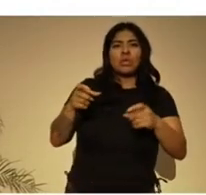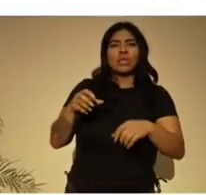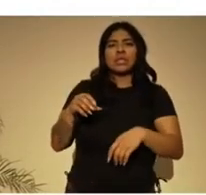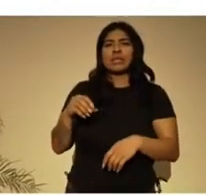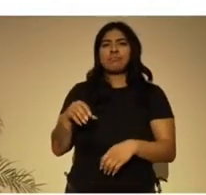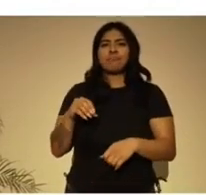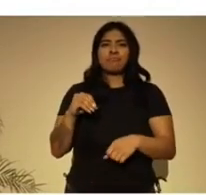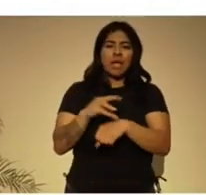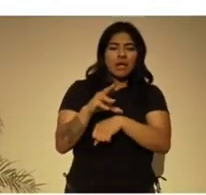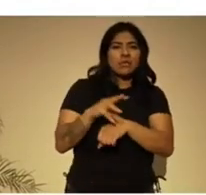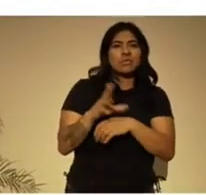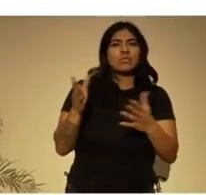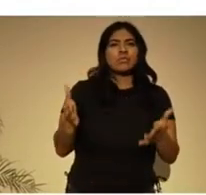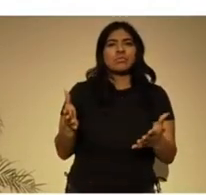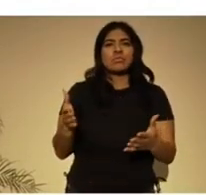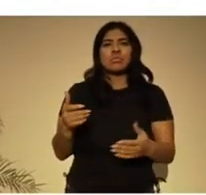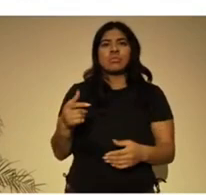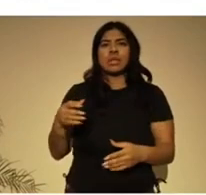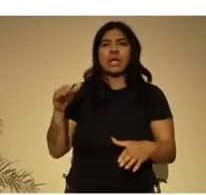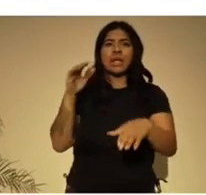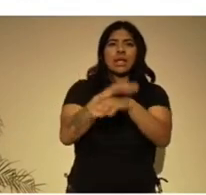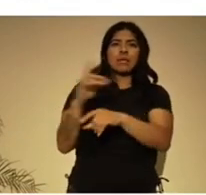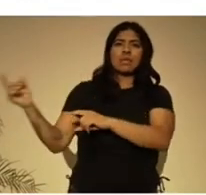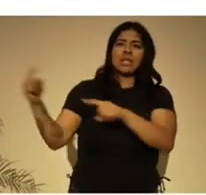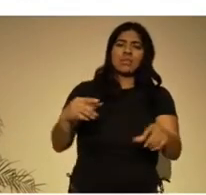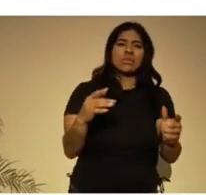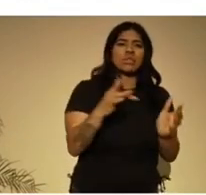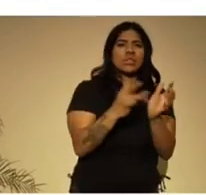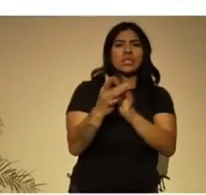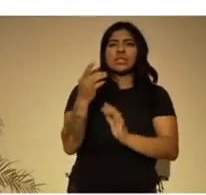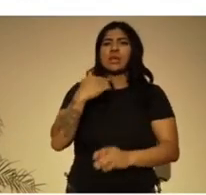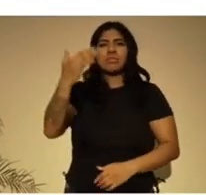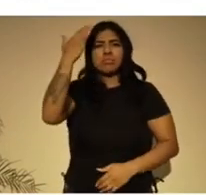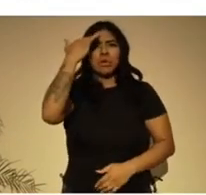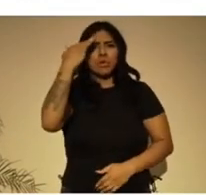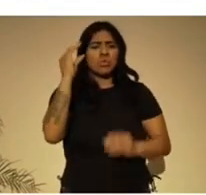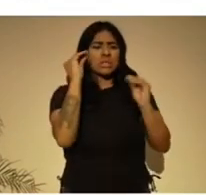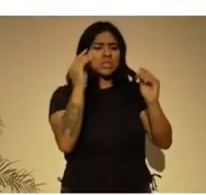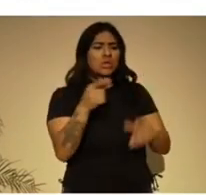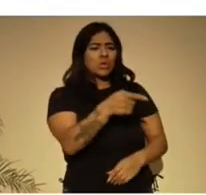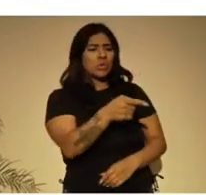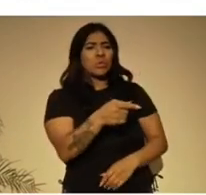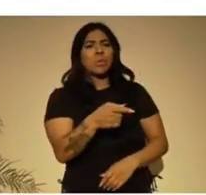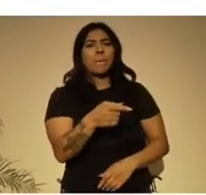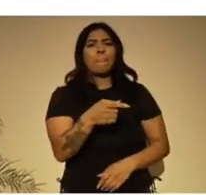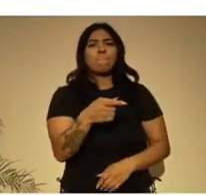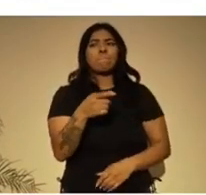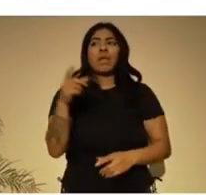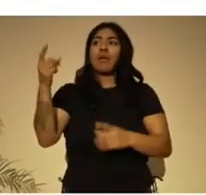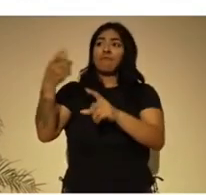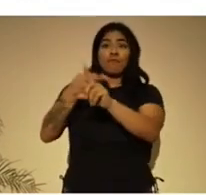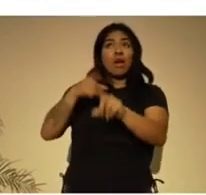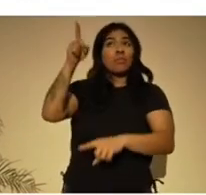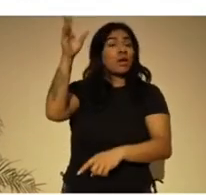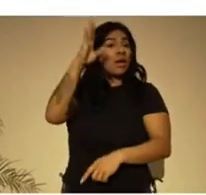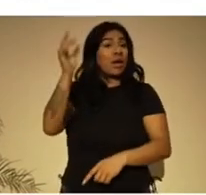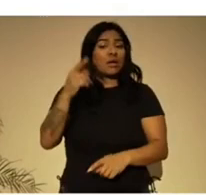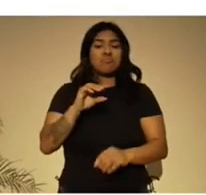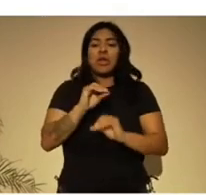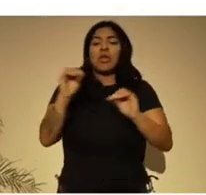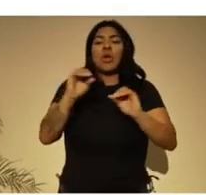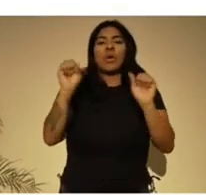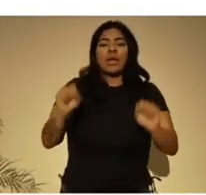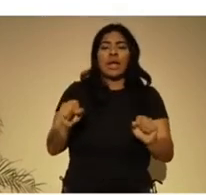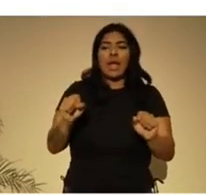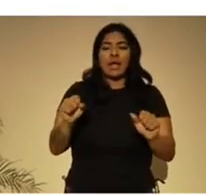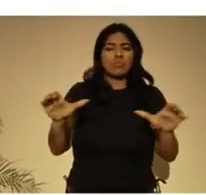came to Jesus and at night said, Rabbi, we know that you are a teacher who has come from God, for no one could perform the